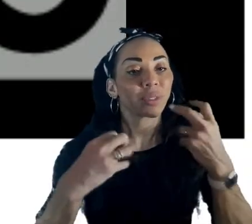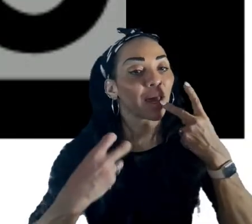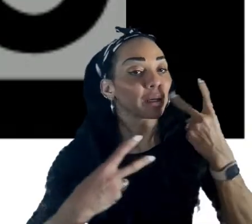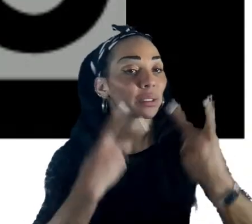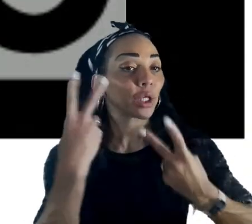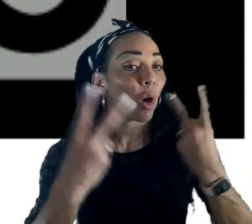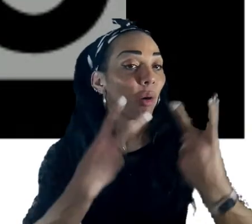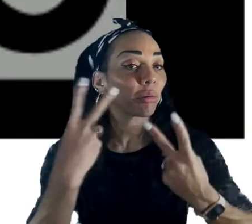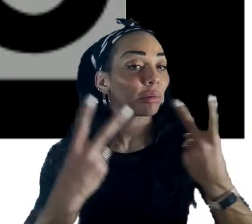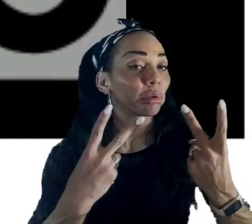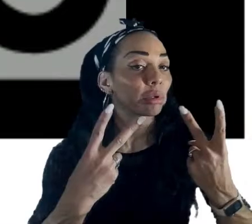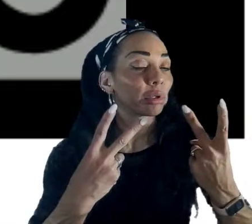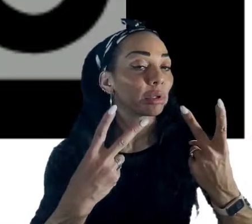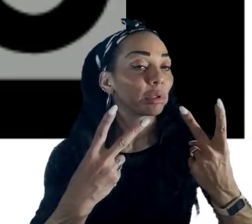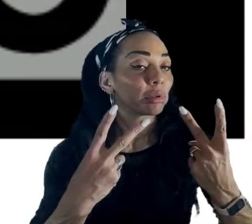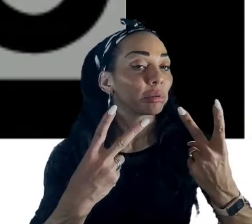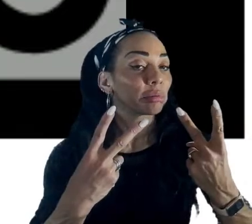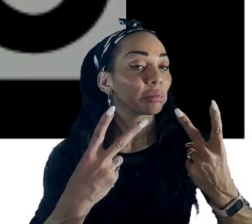as a way from